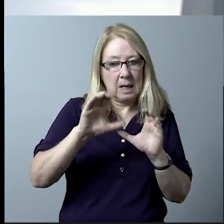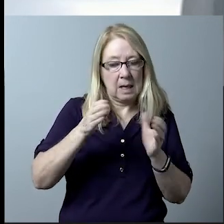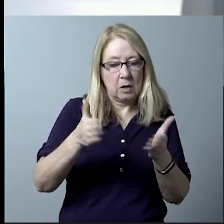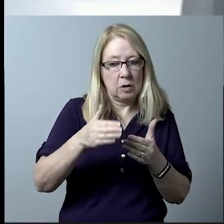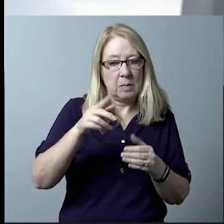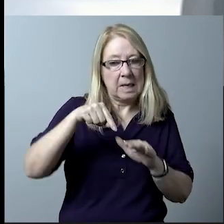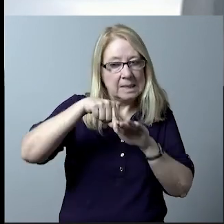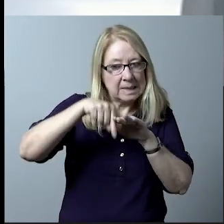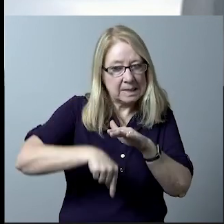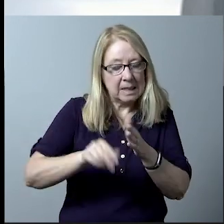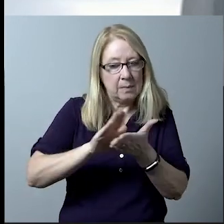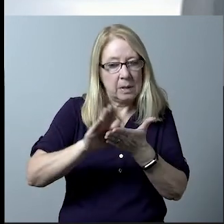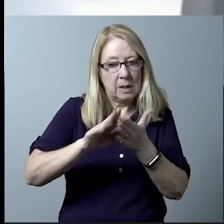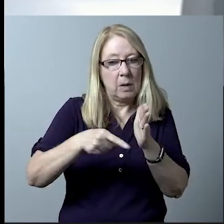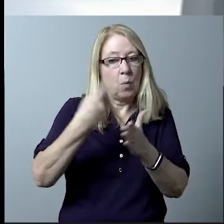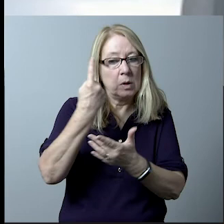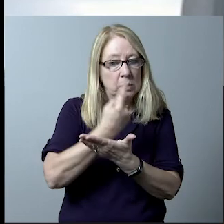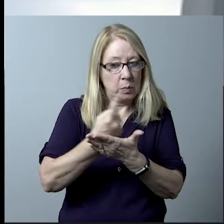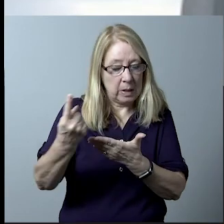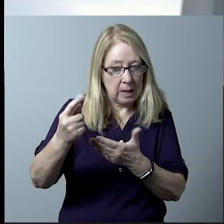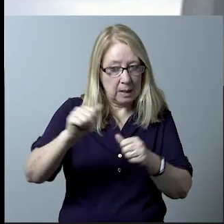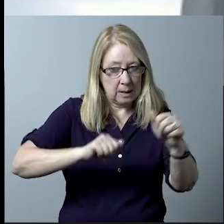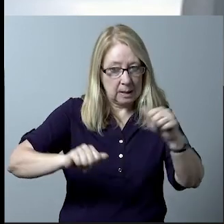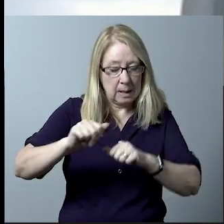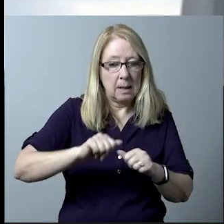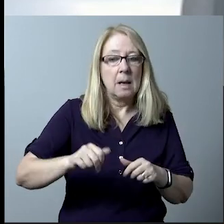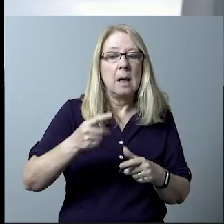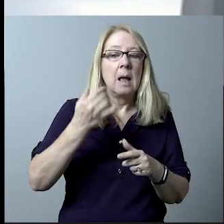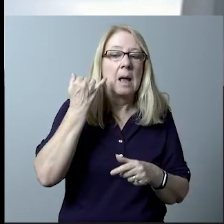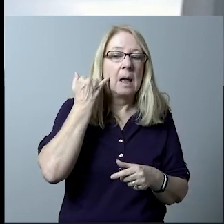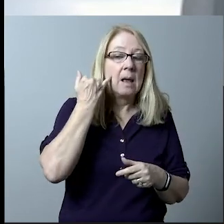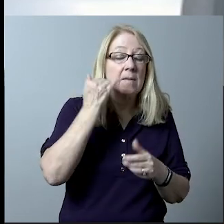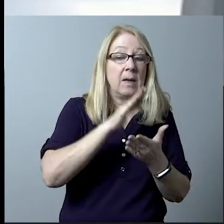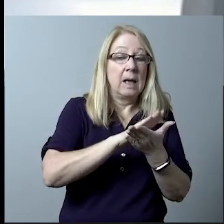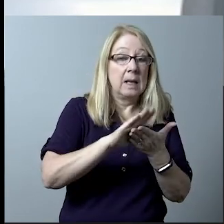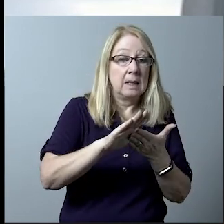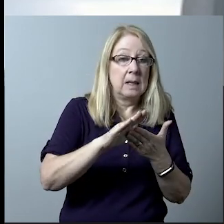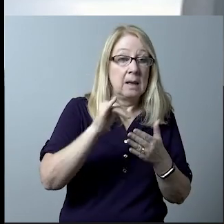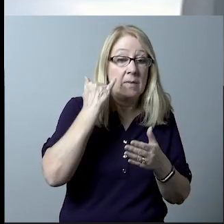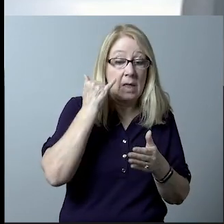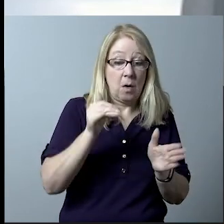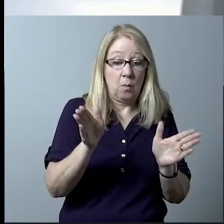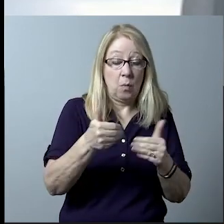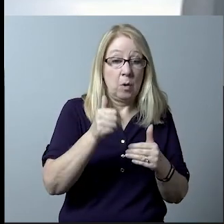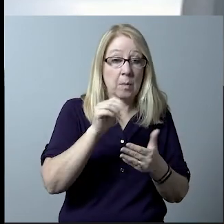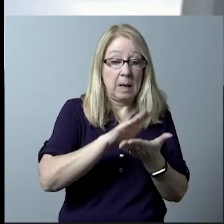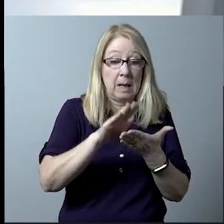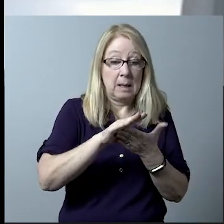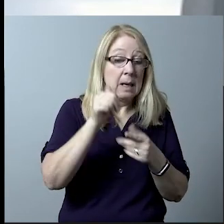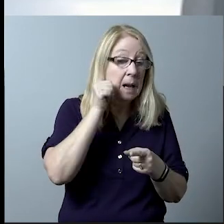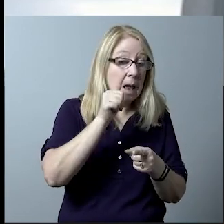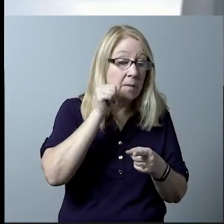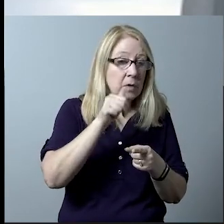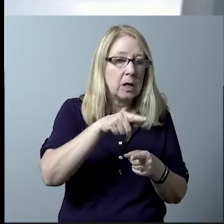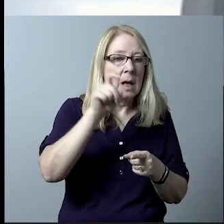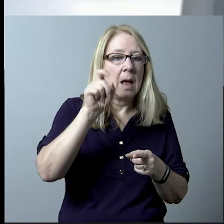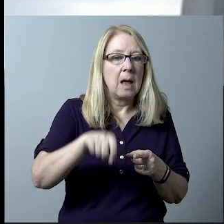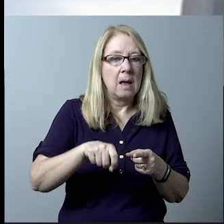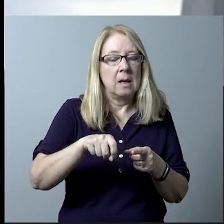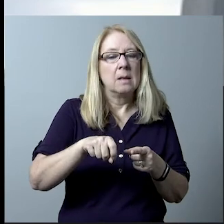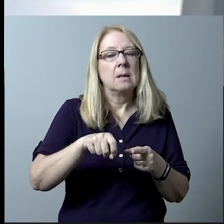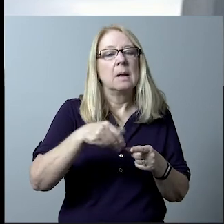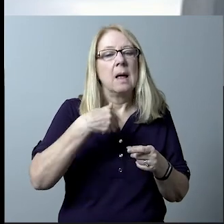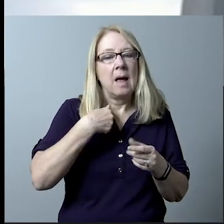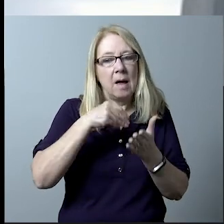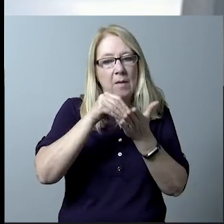are being cleaned. They're getting a deep clean at least once a week. But even if they are being cleaned, if that room happens to be cleaned every